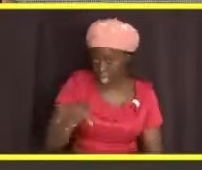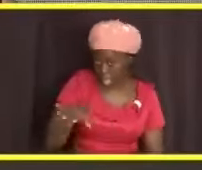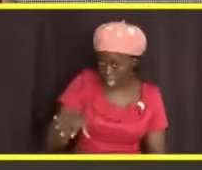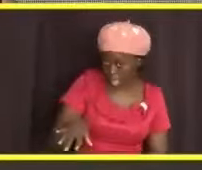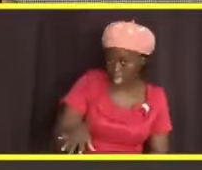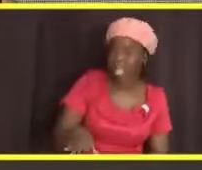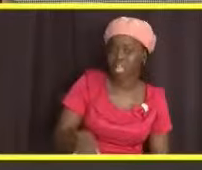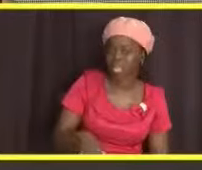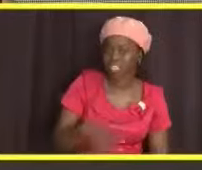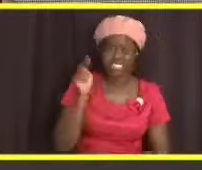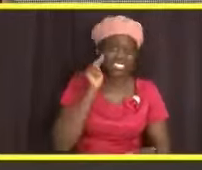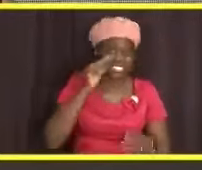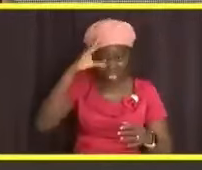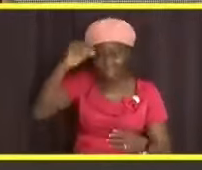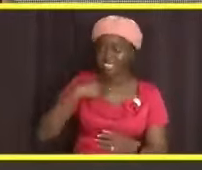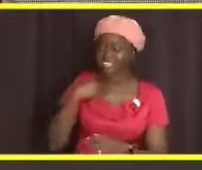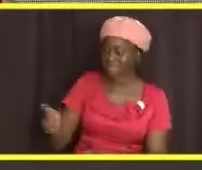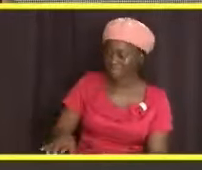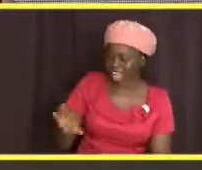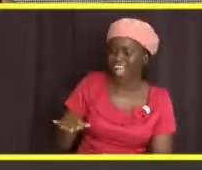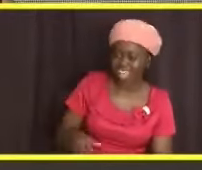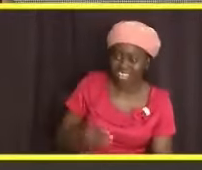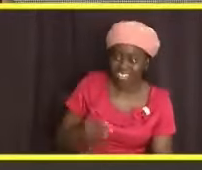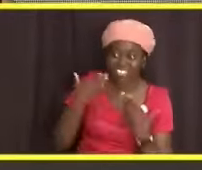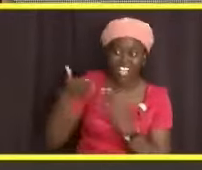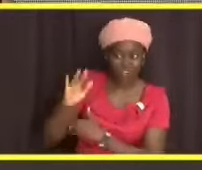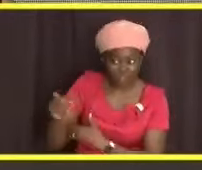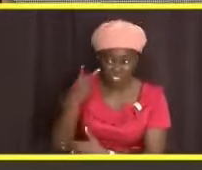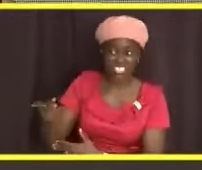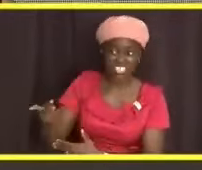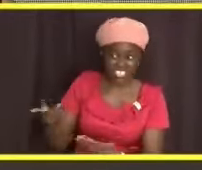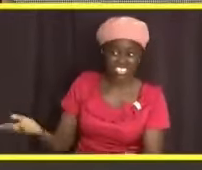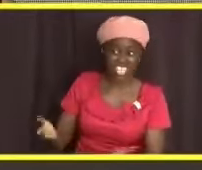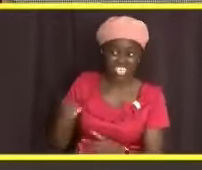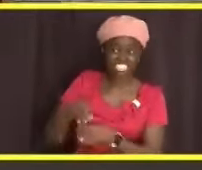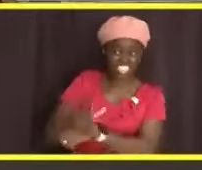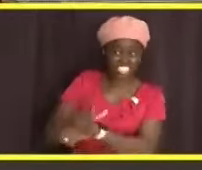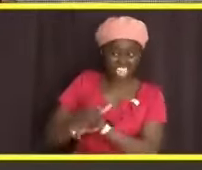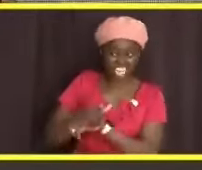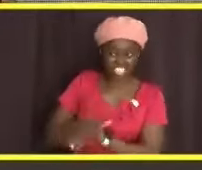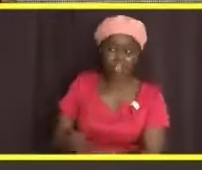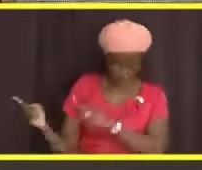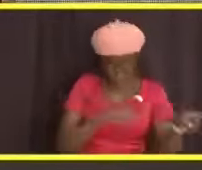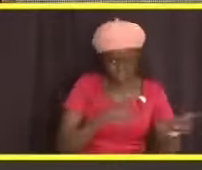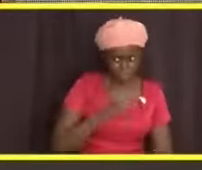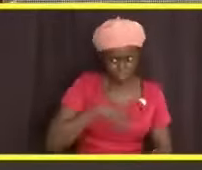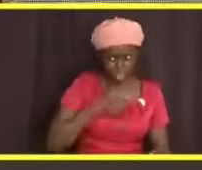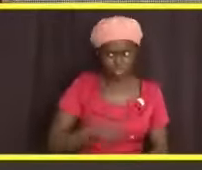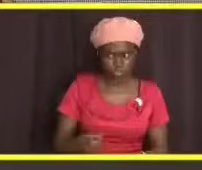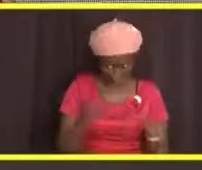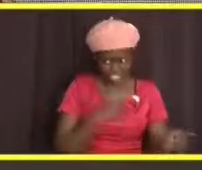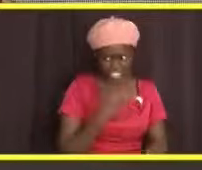England. Come and say it in Lagos. And we will see what will happen."